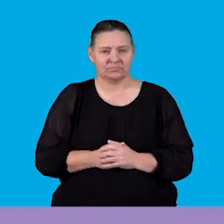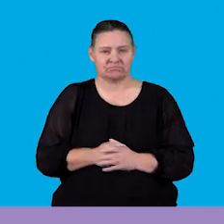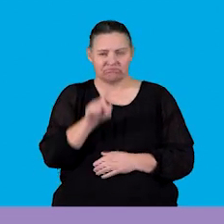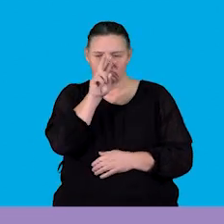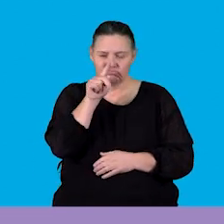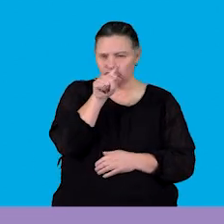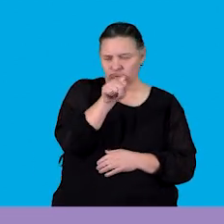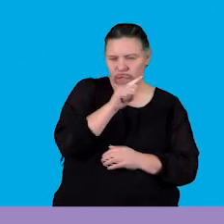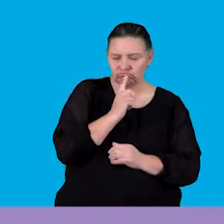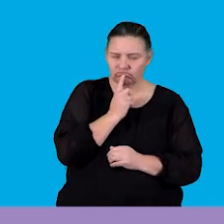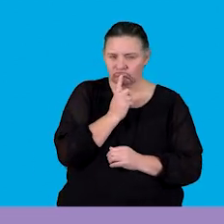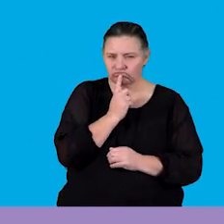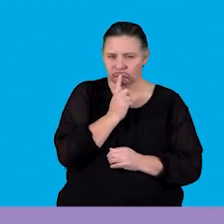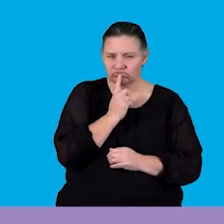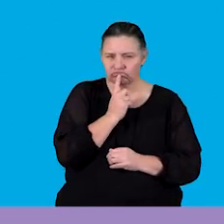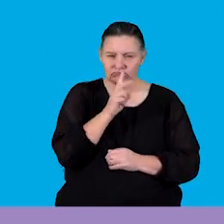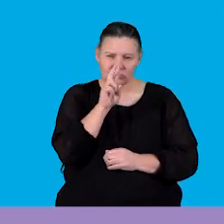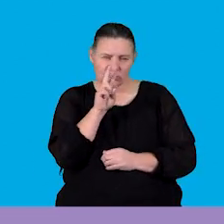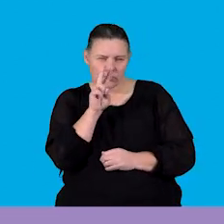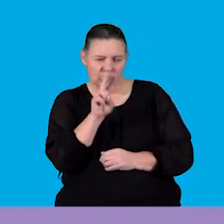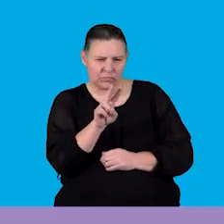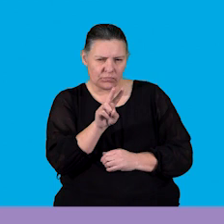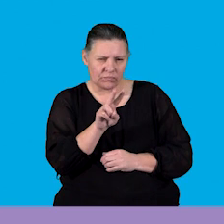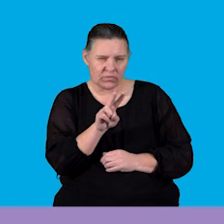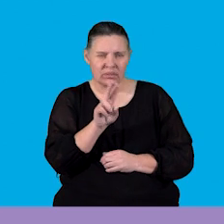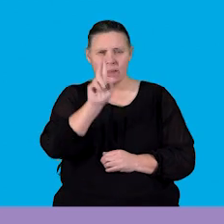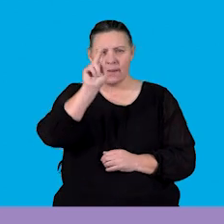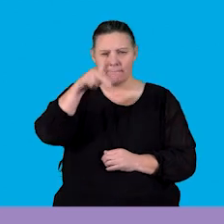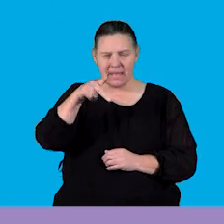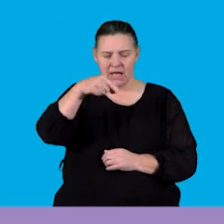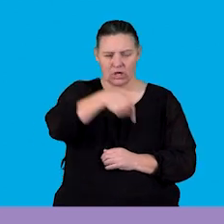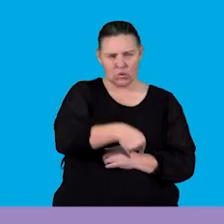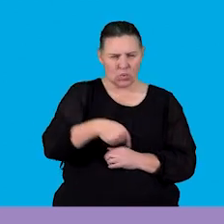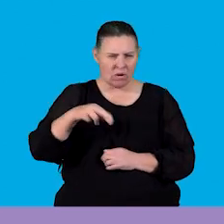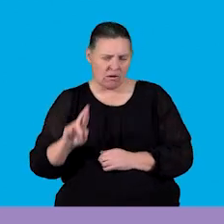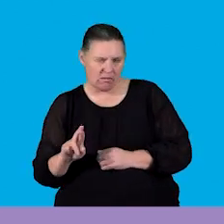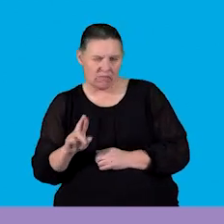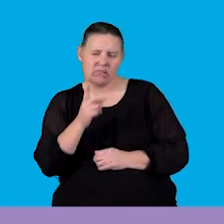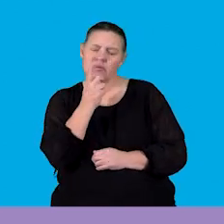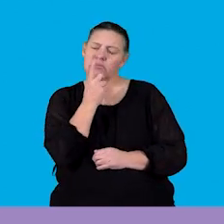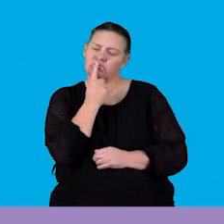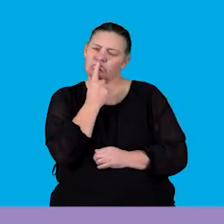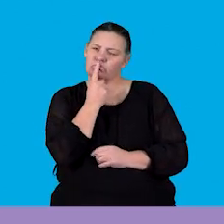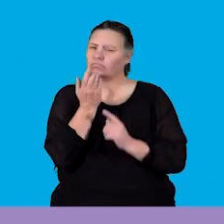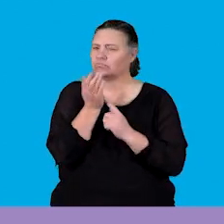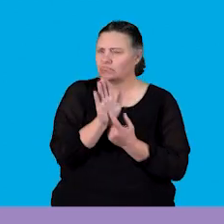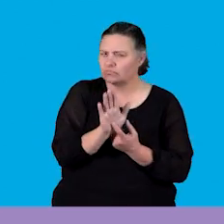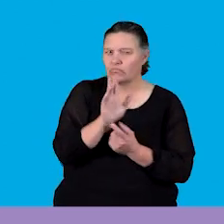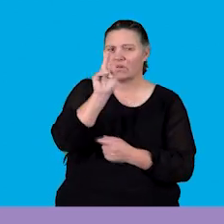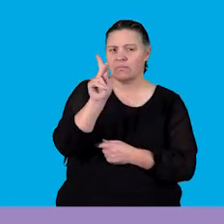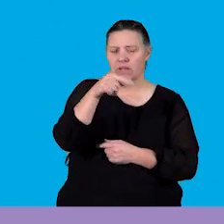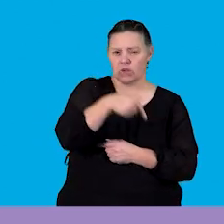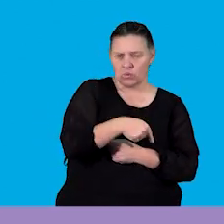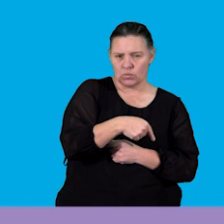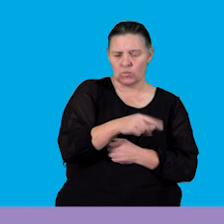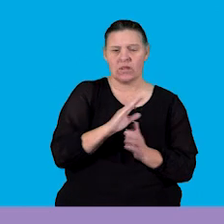triangle here and see if we can identify it. Now looking at triangle PQR, we can see that we have been shown that